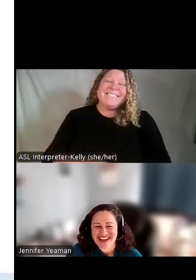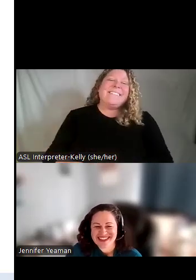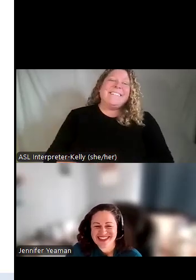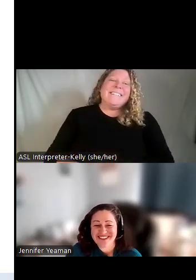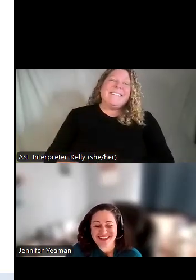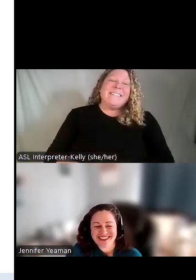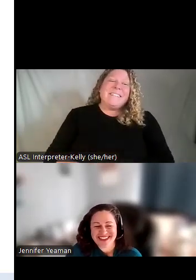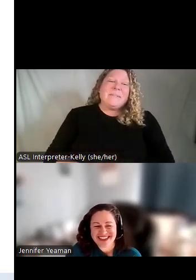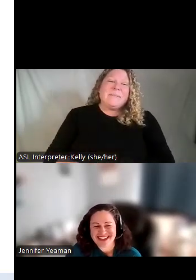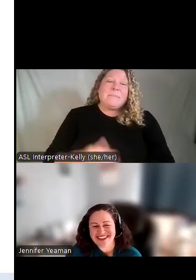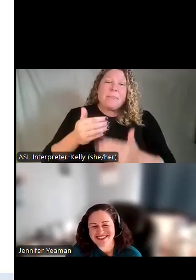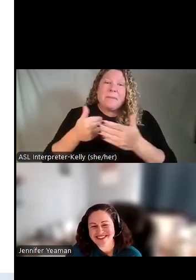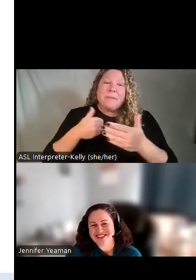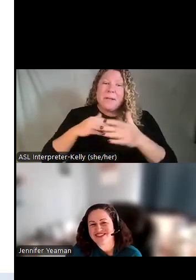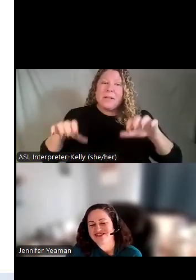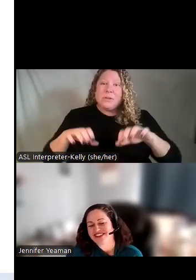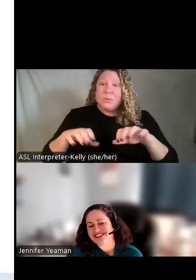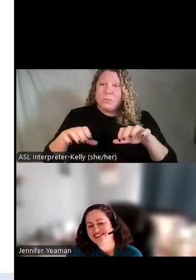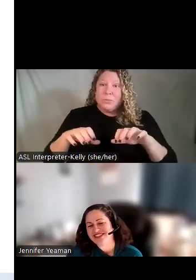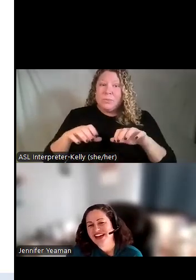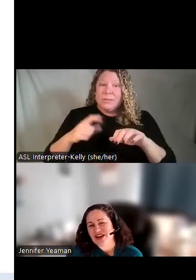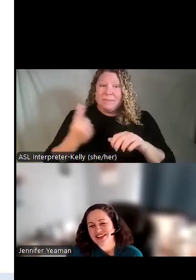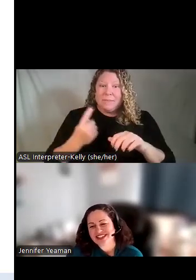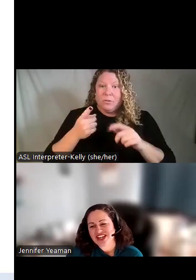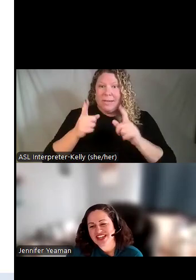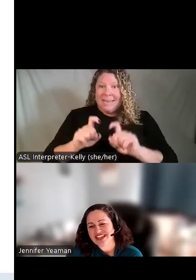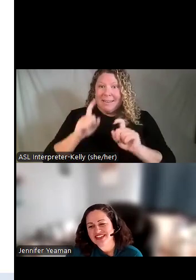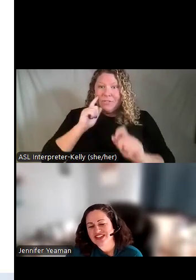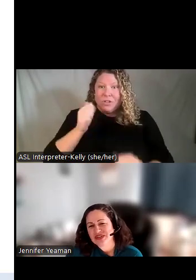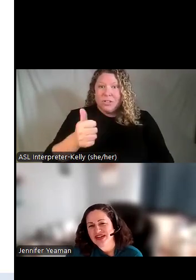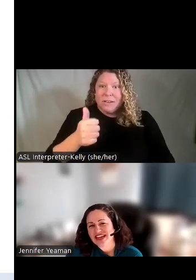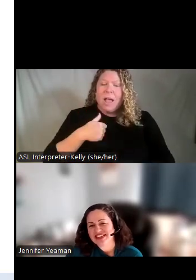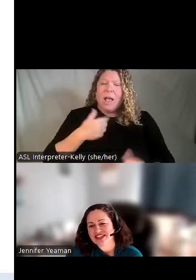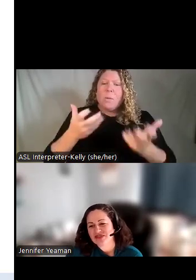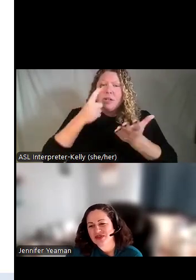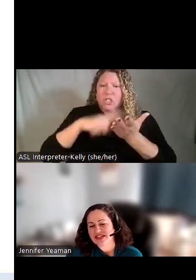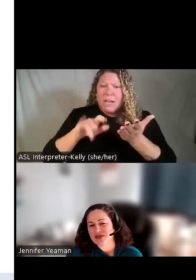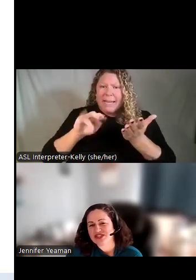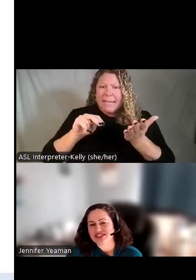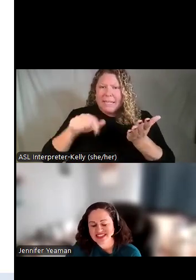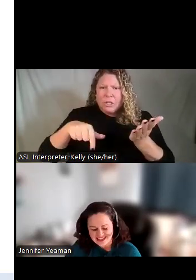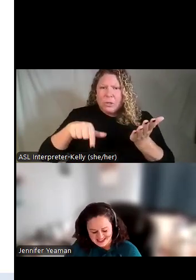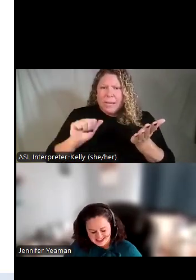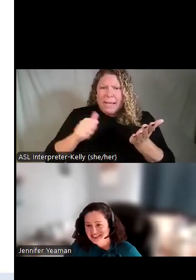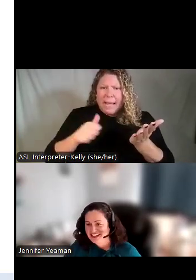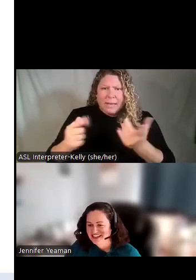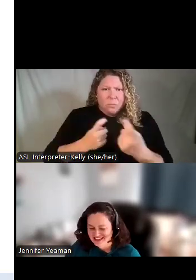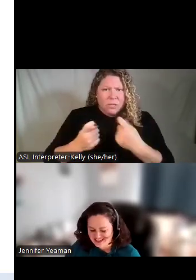a activity where you can test out iterative development for yourself, I wanted to check in the Q&A and see if there was any